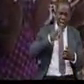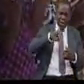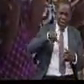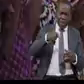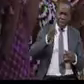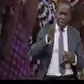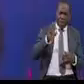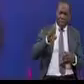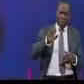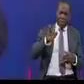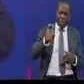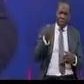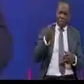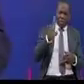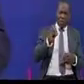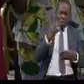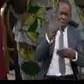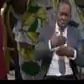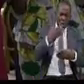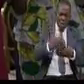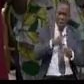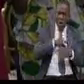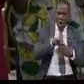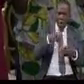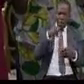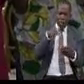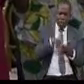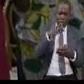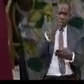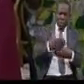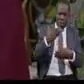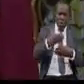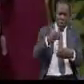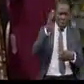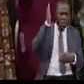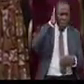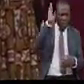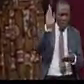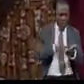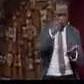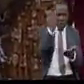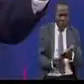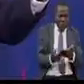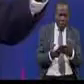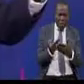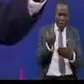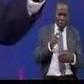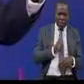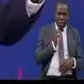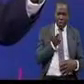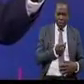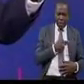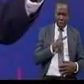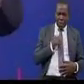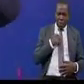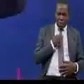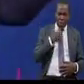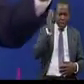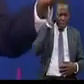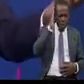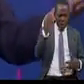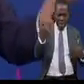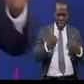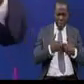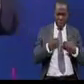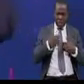walls before you will fall down flat. We are possessing the promised land. And the fruit of